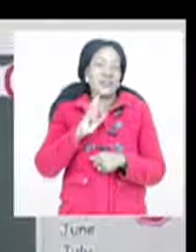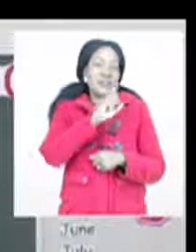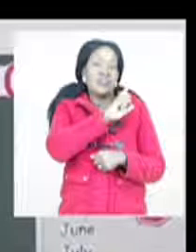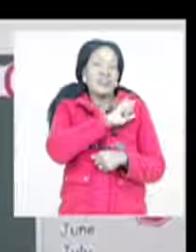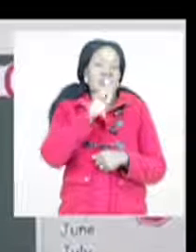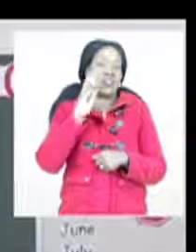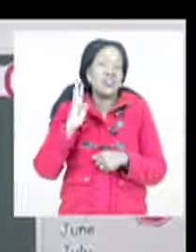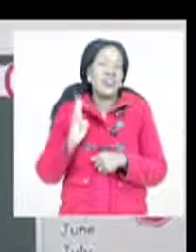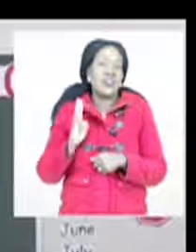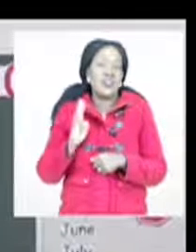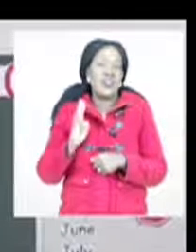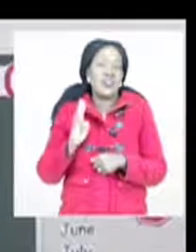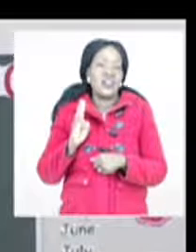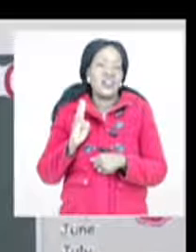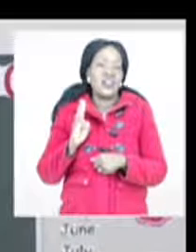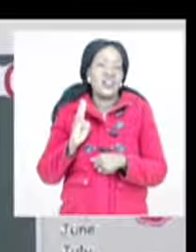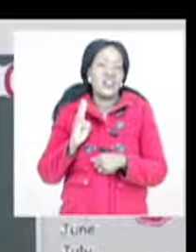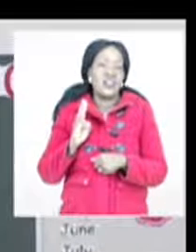13,